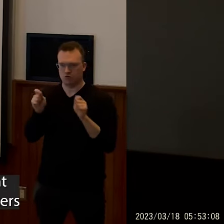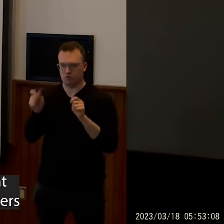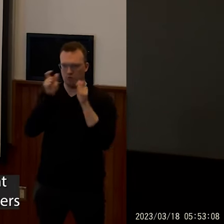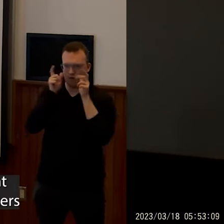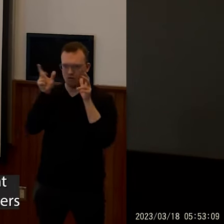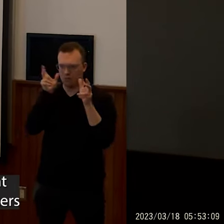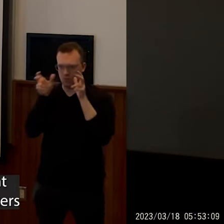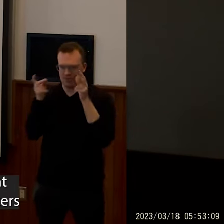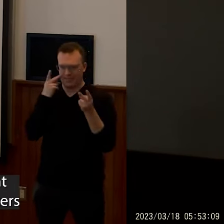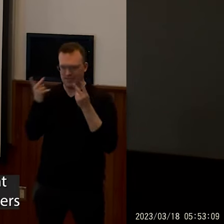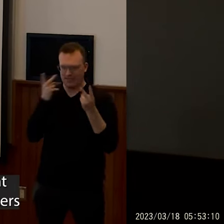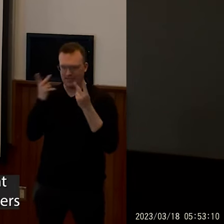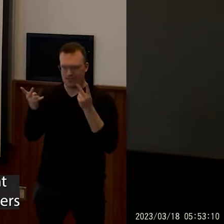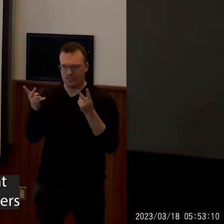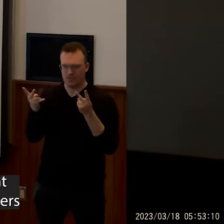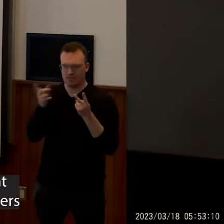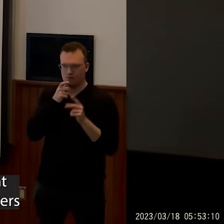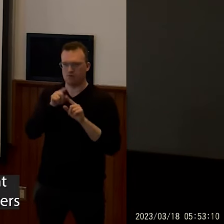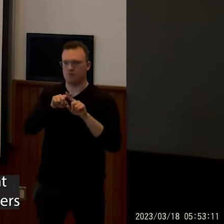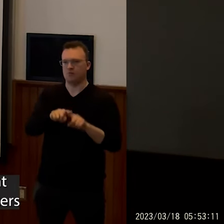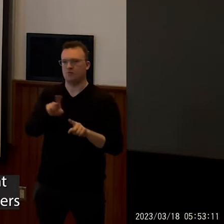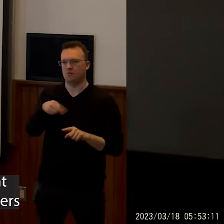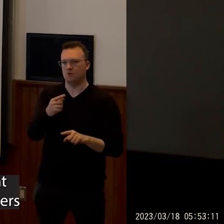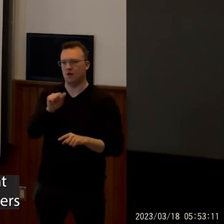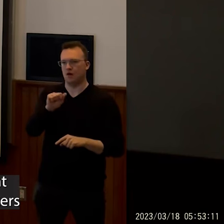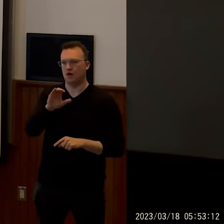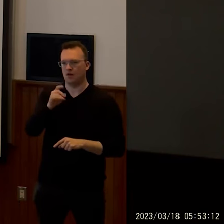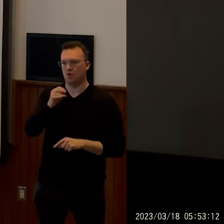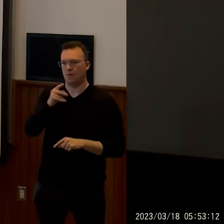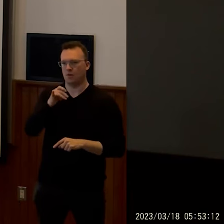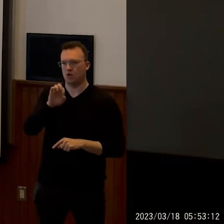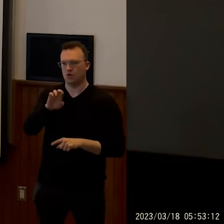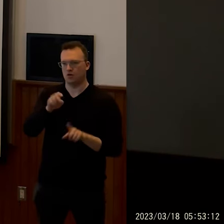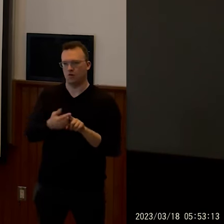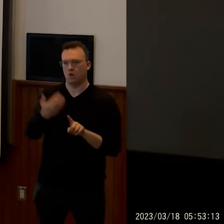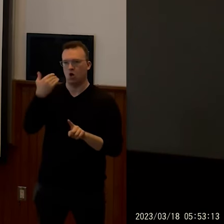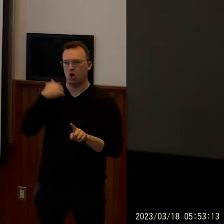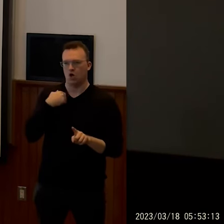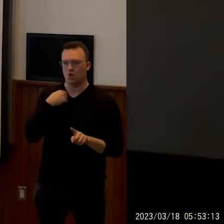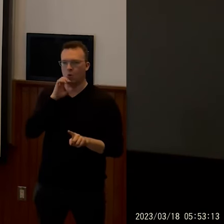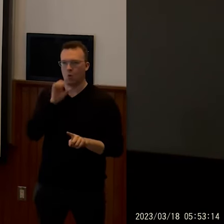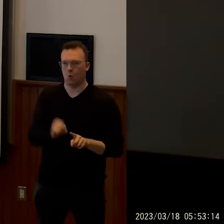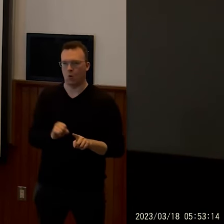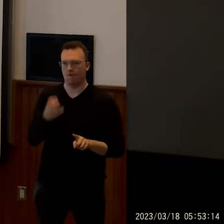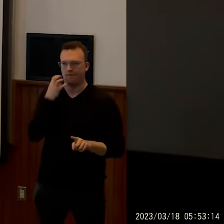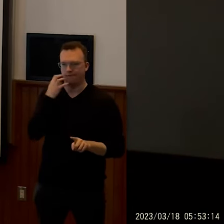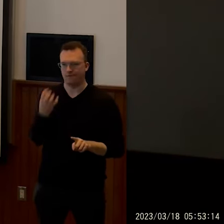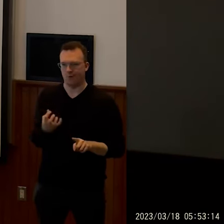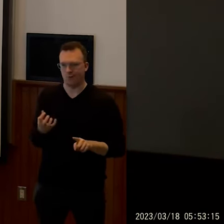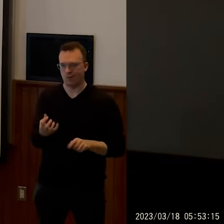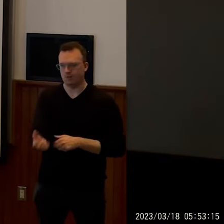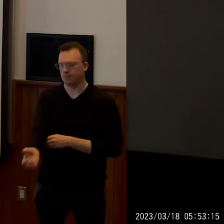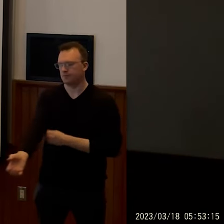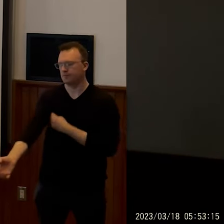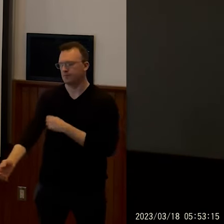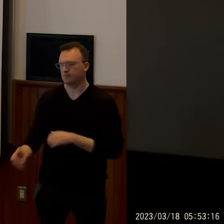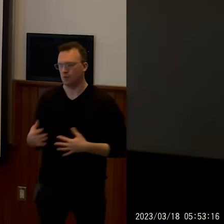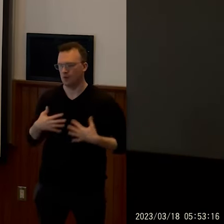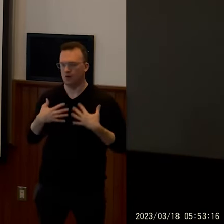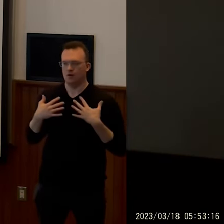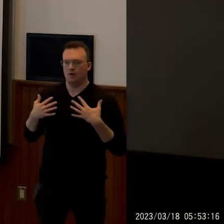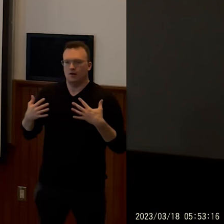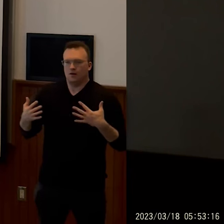visual content, instead of relying on accelerometers of earlier clunkier devices. She took a deep